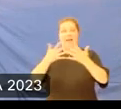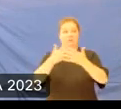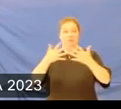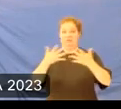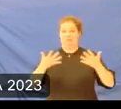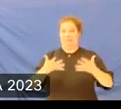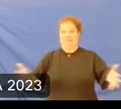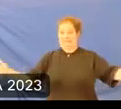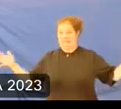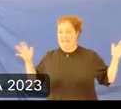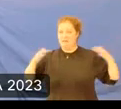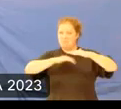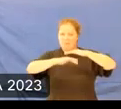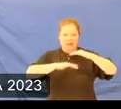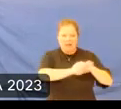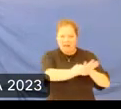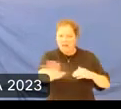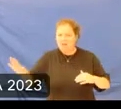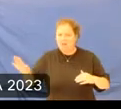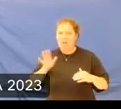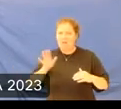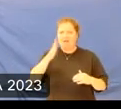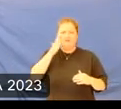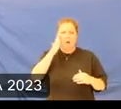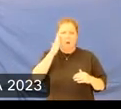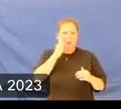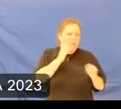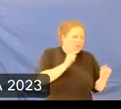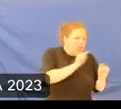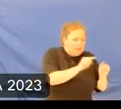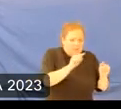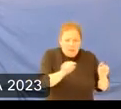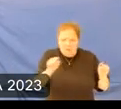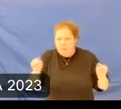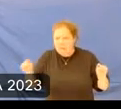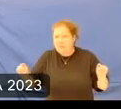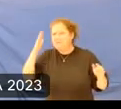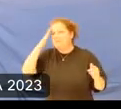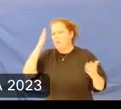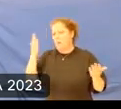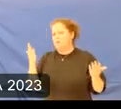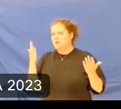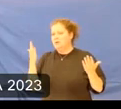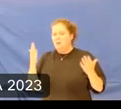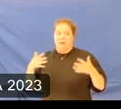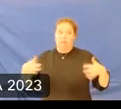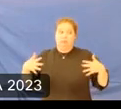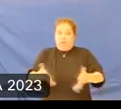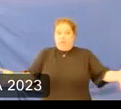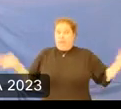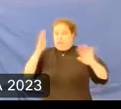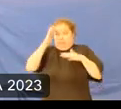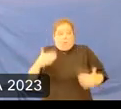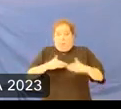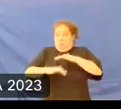of course, in general, what we know about other languages is fairly circumscribed. And here's from a recent paper, you can see